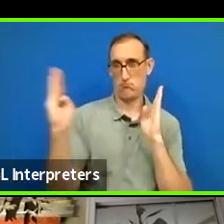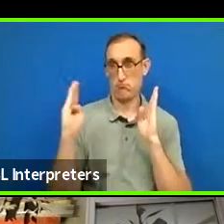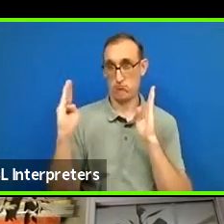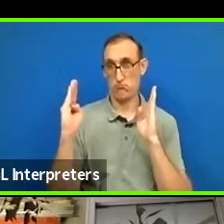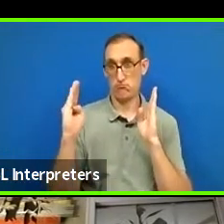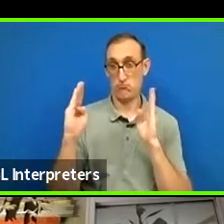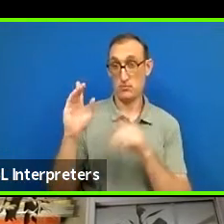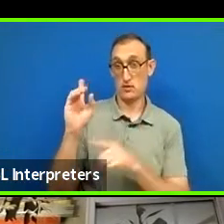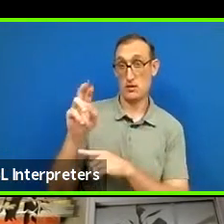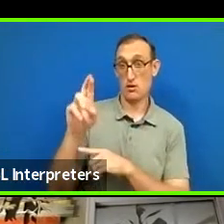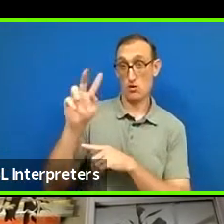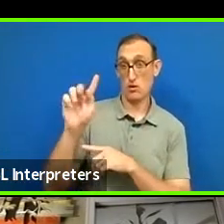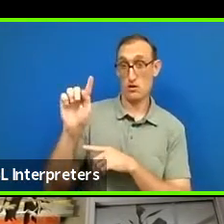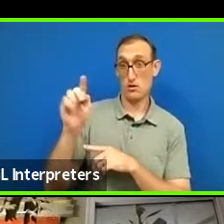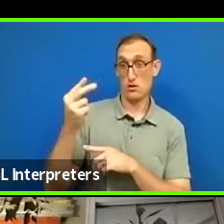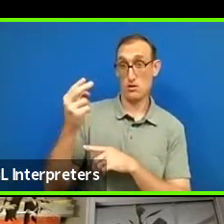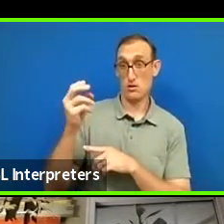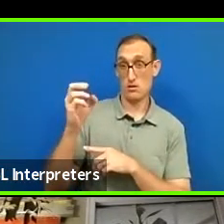Thomas?